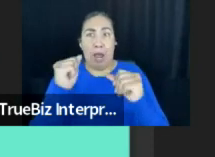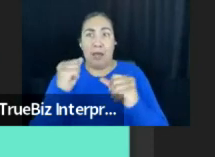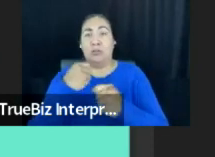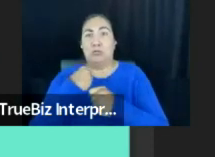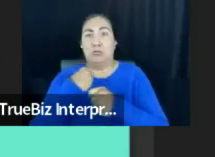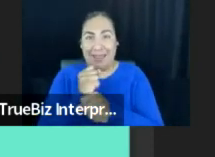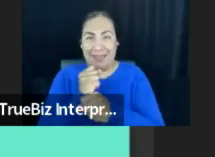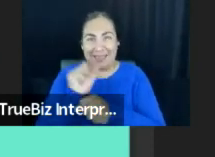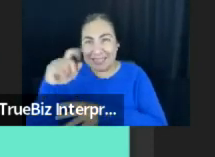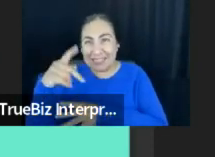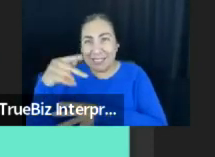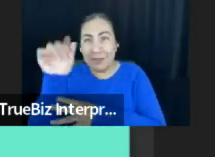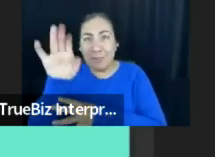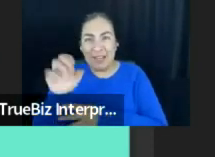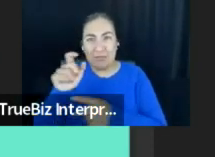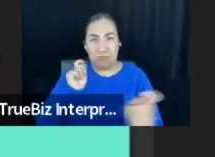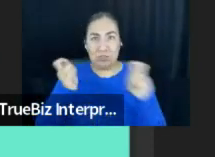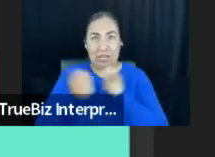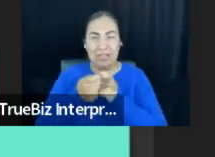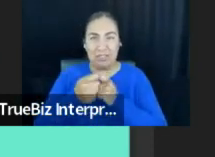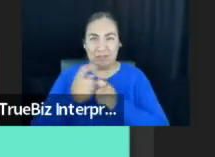different.